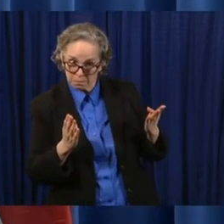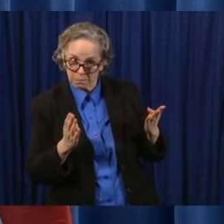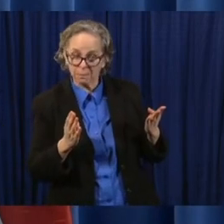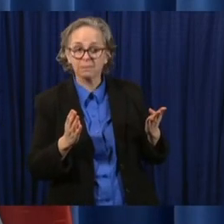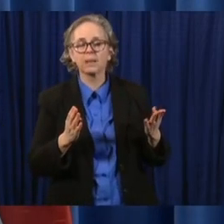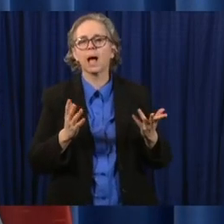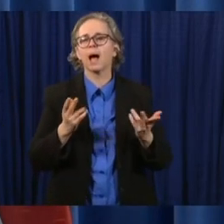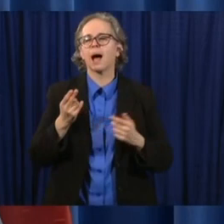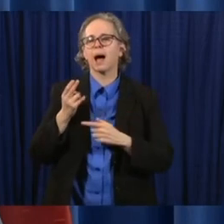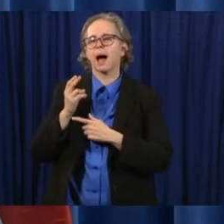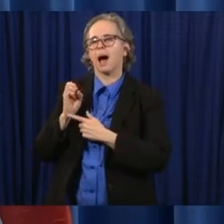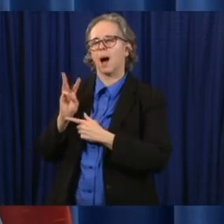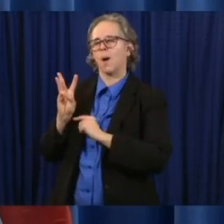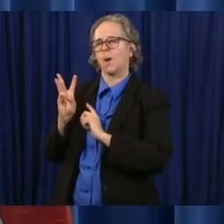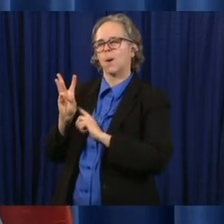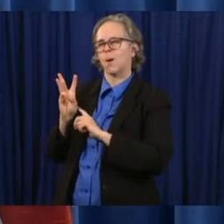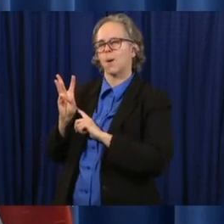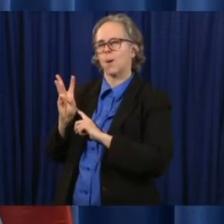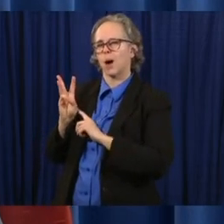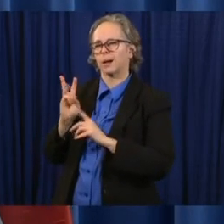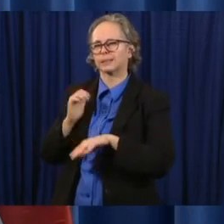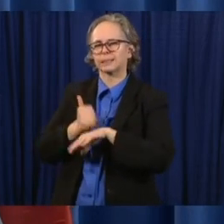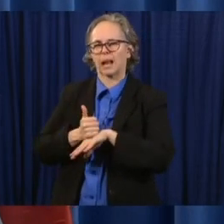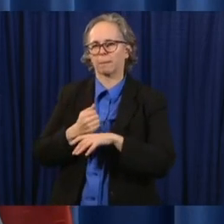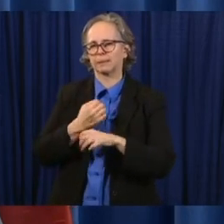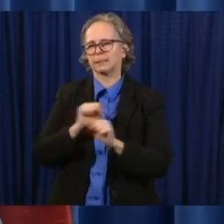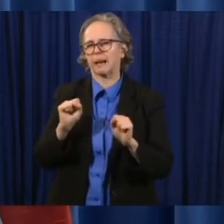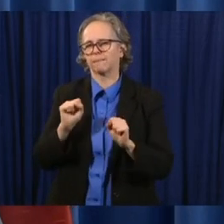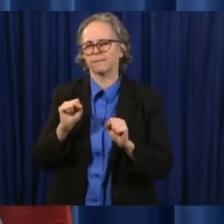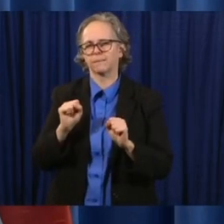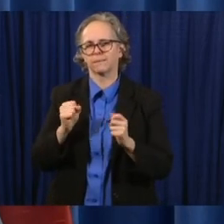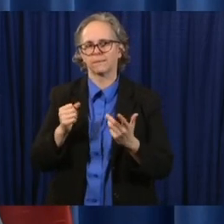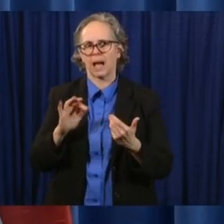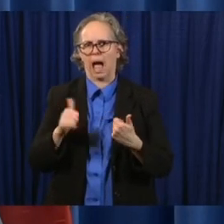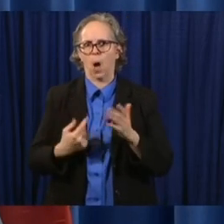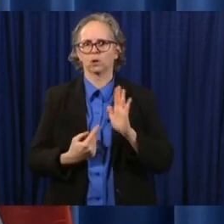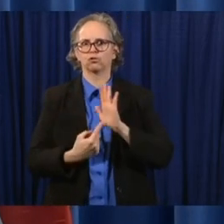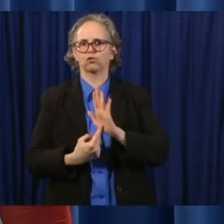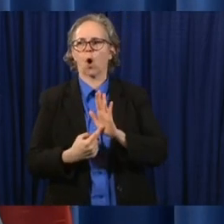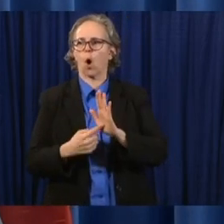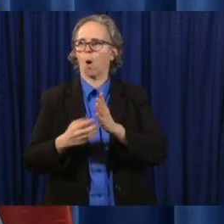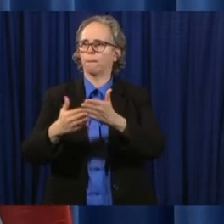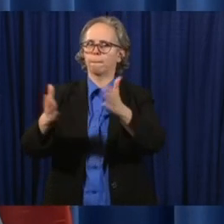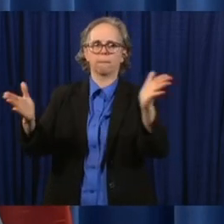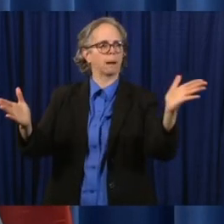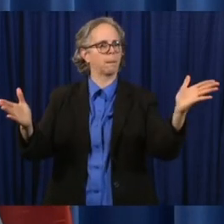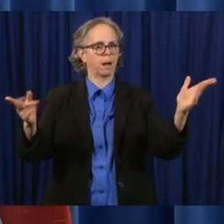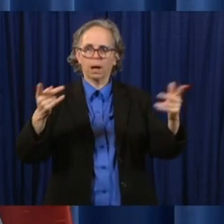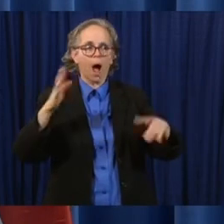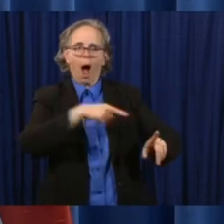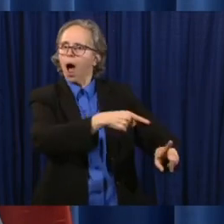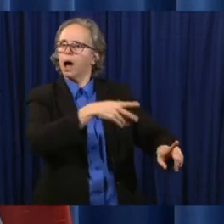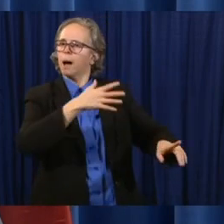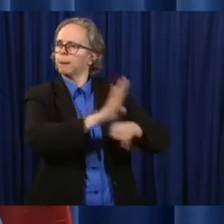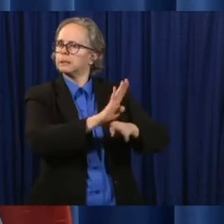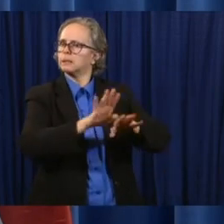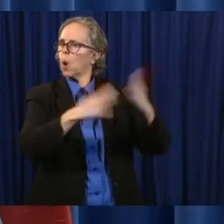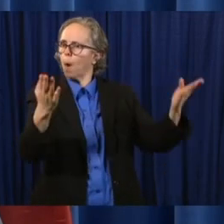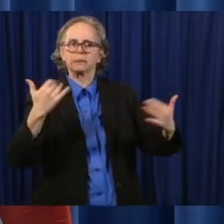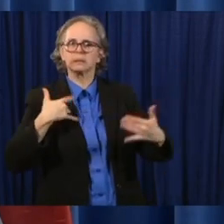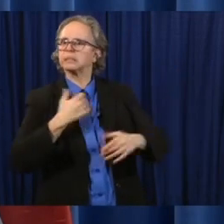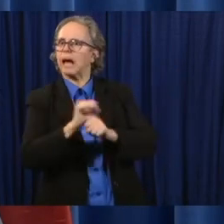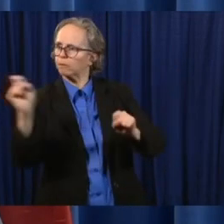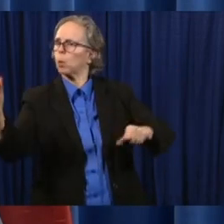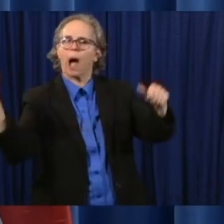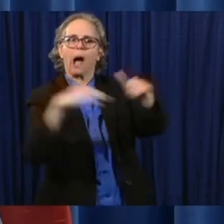retail business can reopen, that there's an assurance to people that it's been made as safe as it can